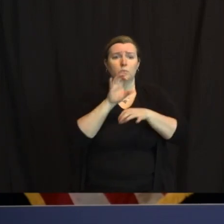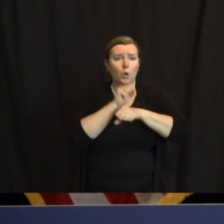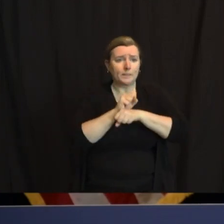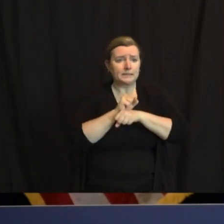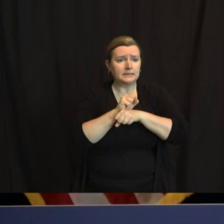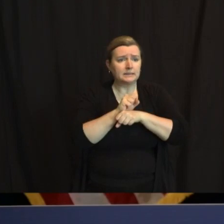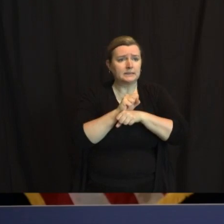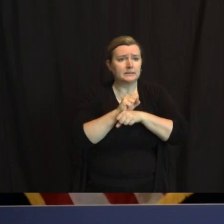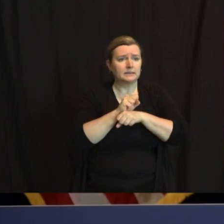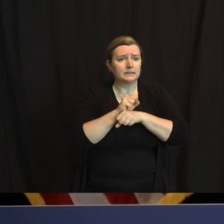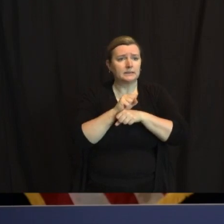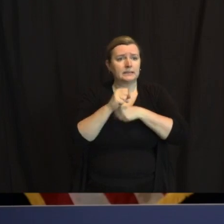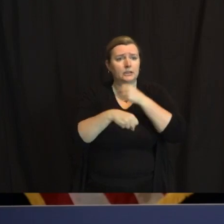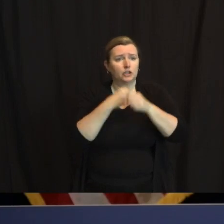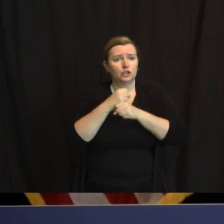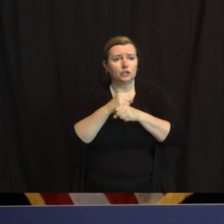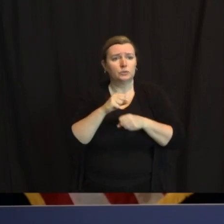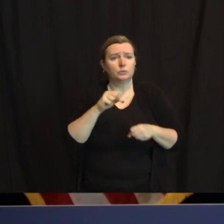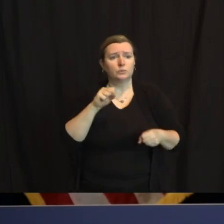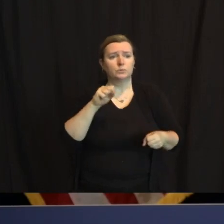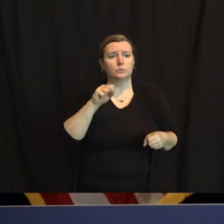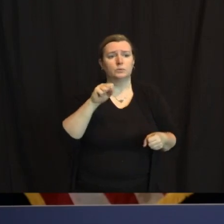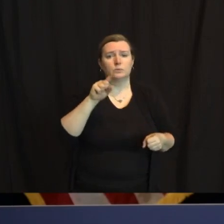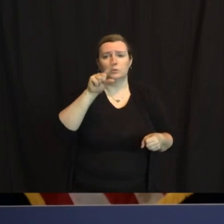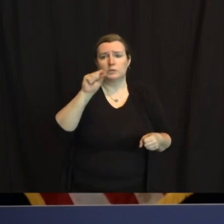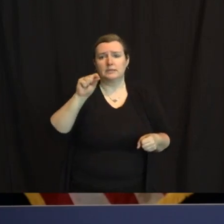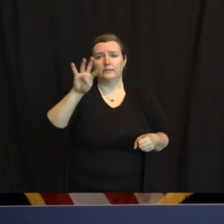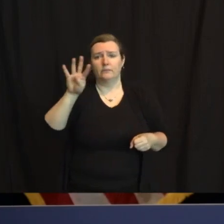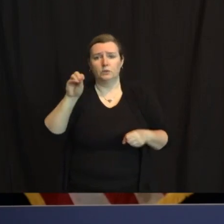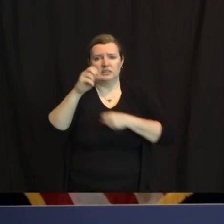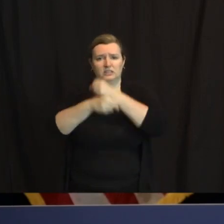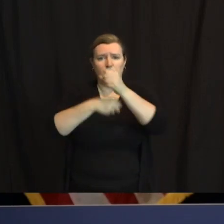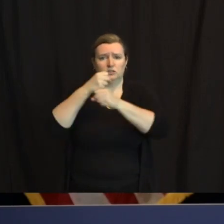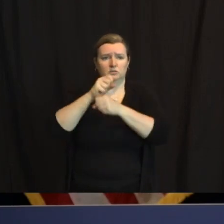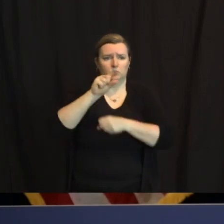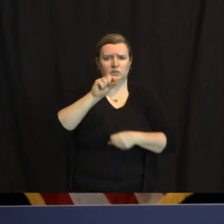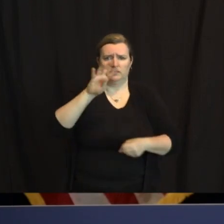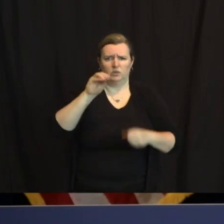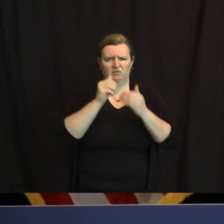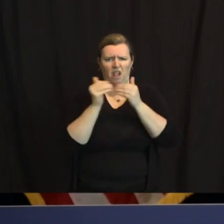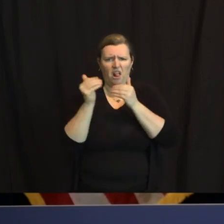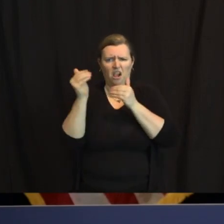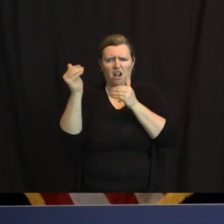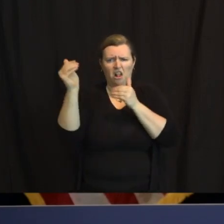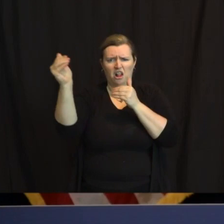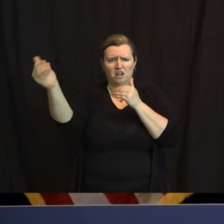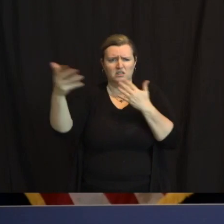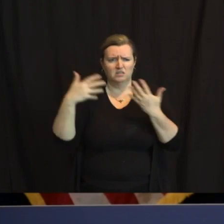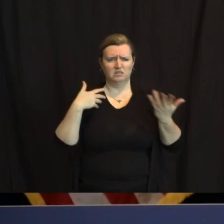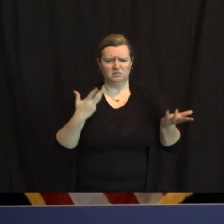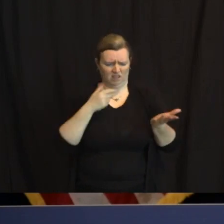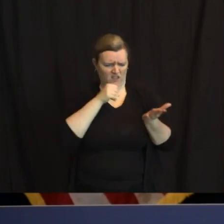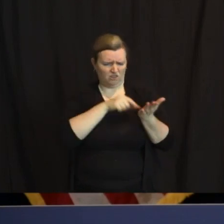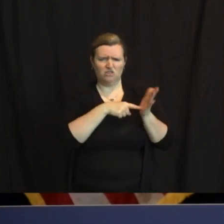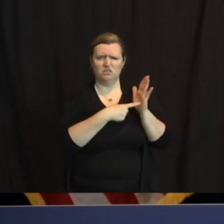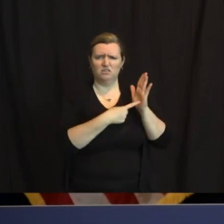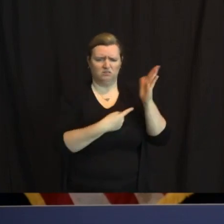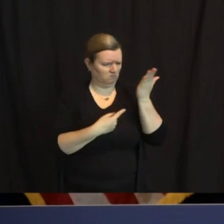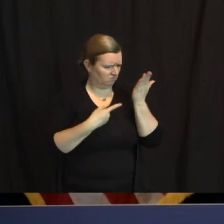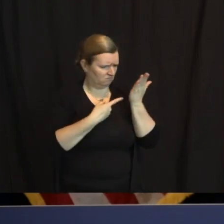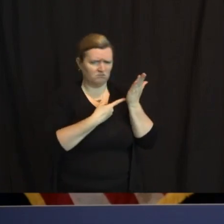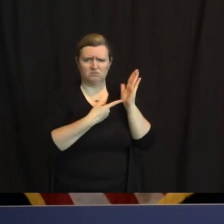get those letters do? My second one is similar to Mr. Mathau's. I don't know if you feel like you've addressed it already. Some people are